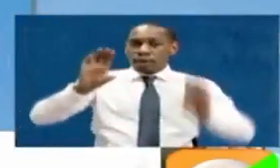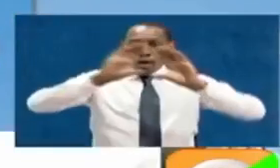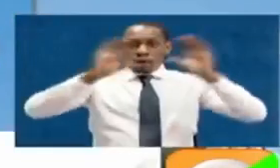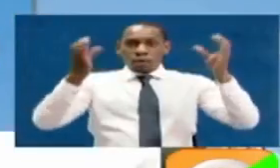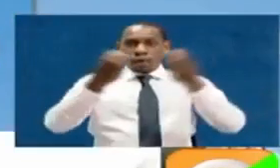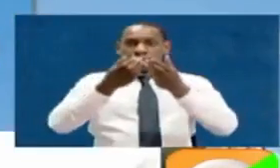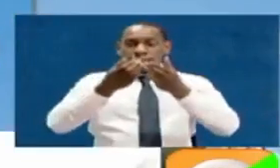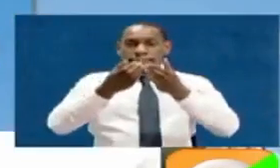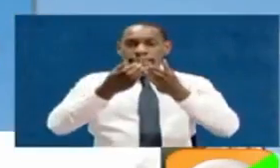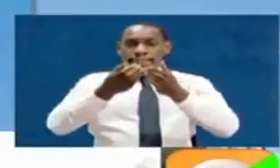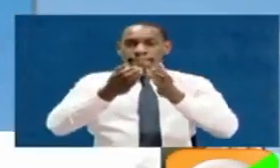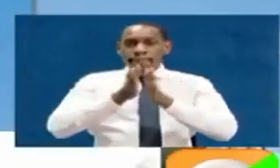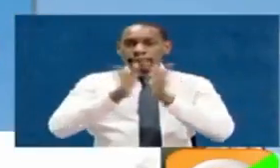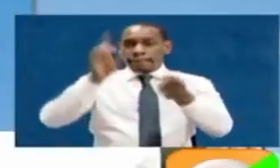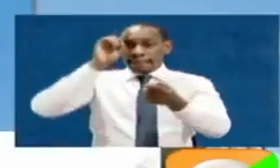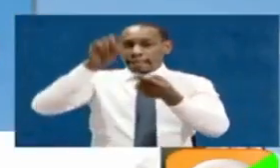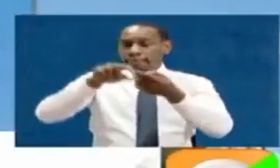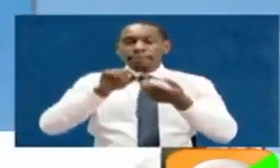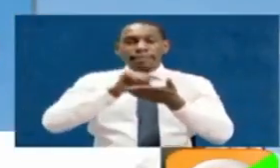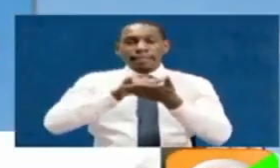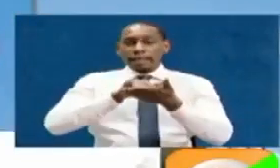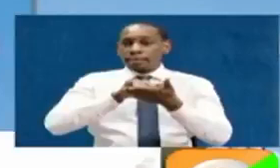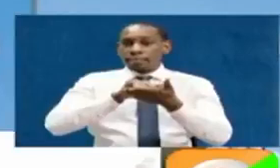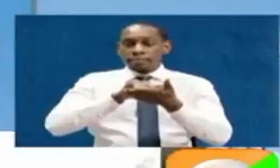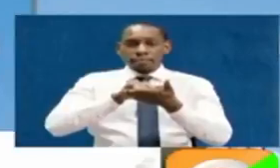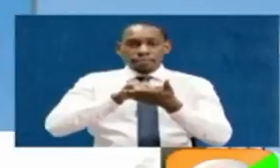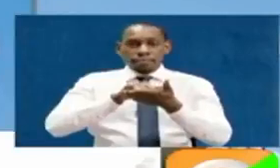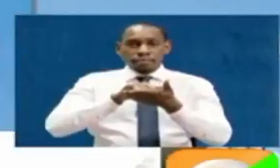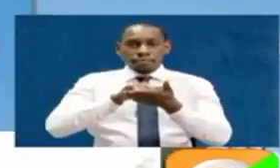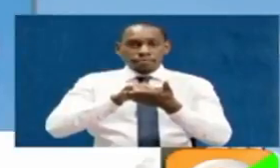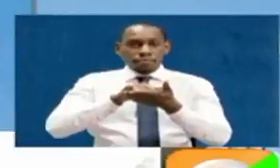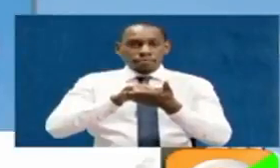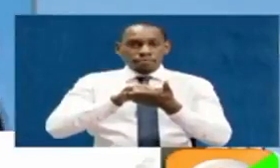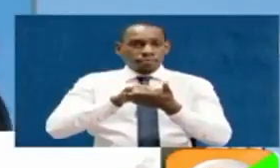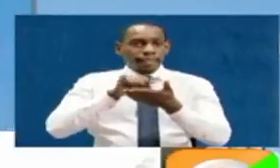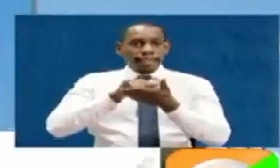global public good, it could be